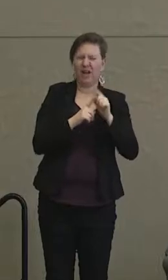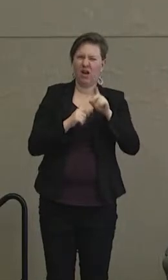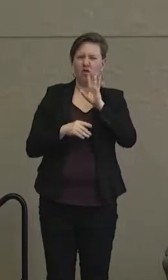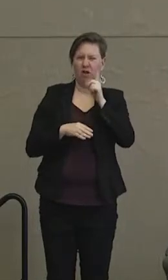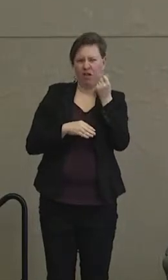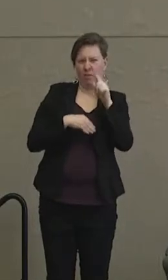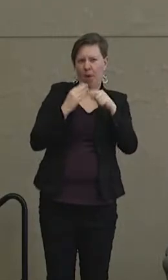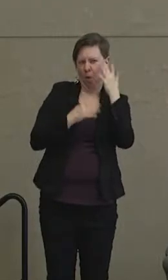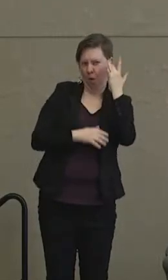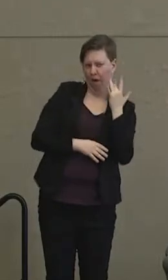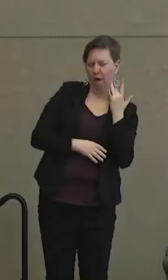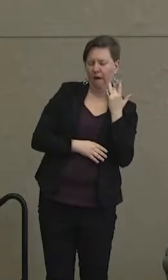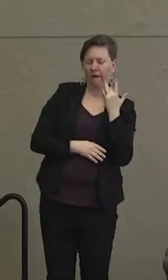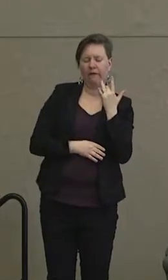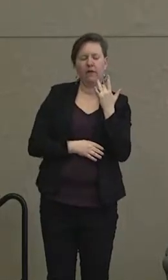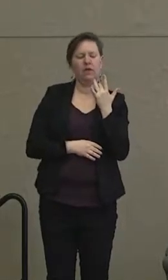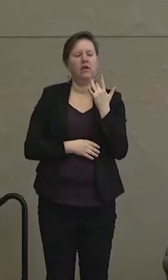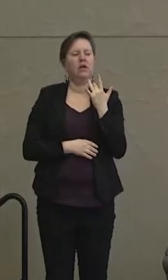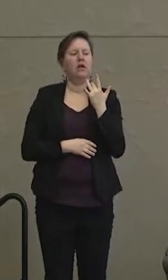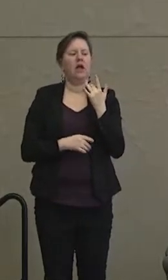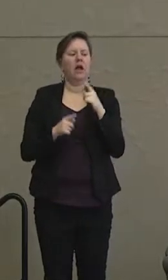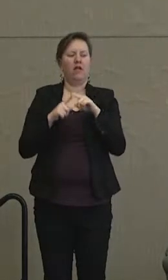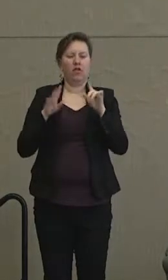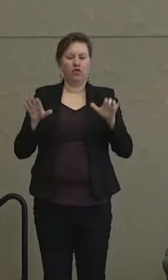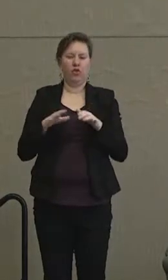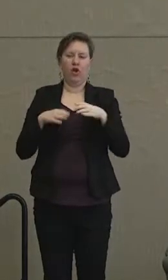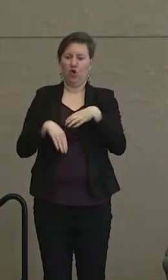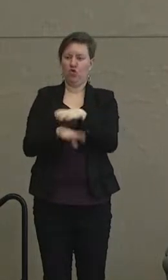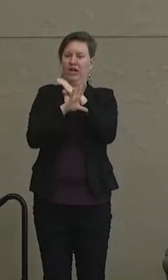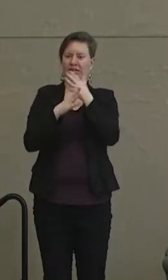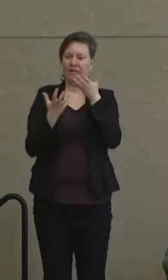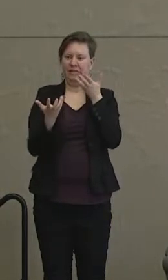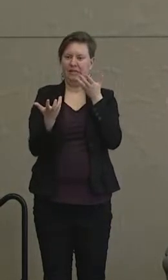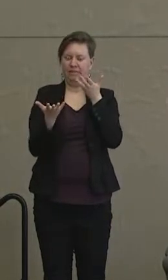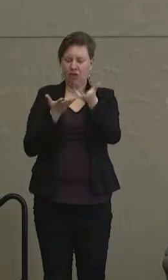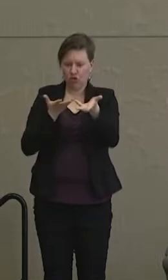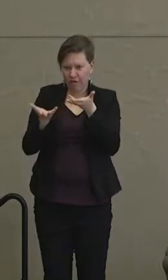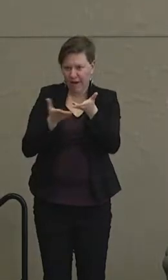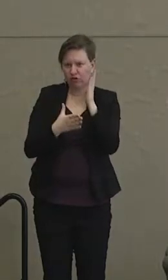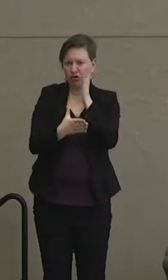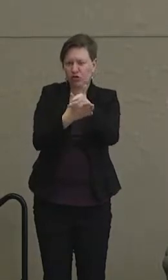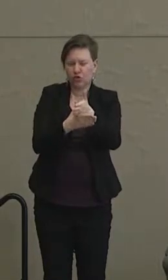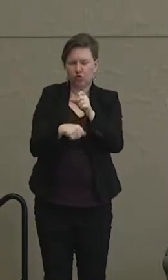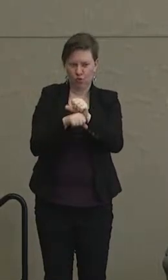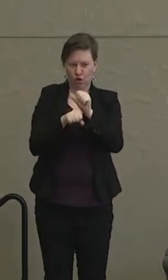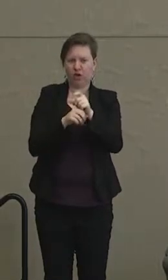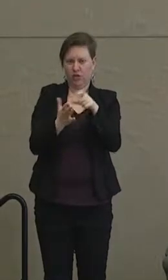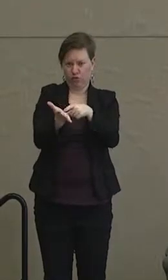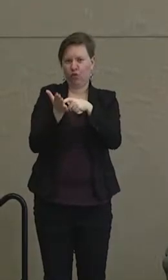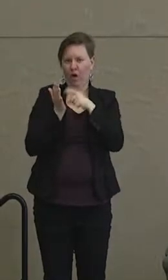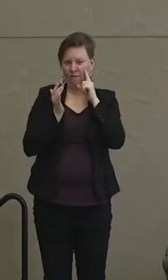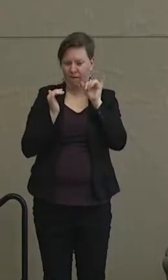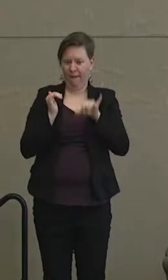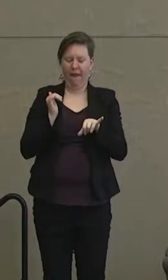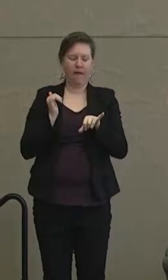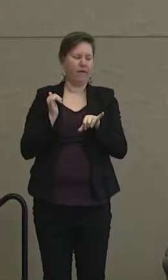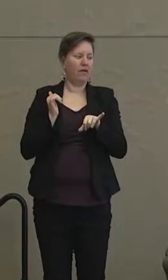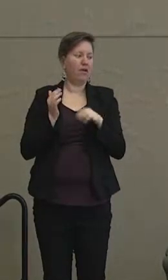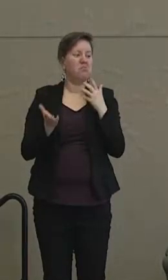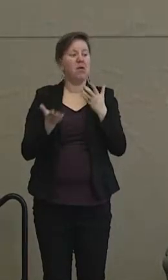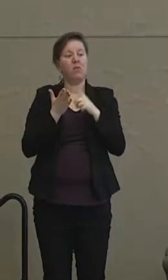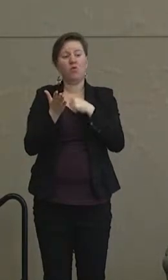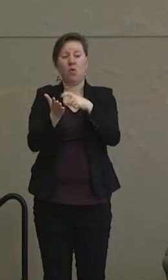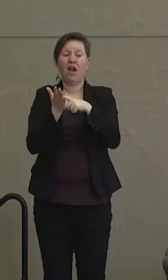little bit about why that is. Then doing the crisis intervention work that's required. So that may